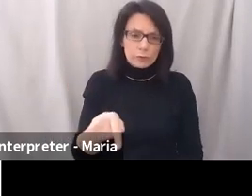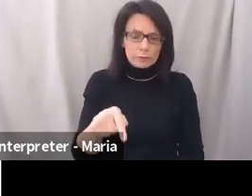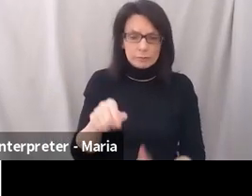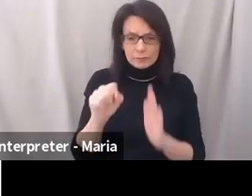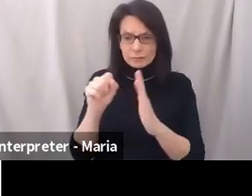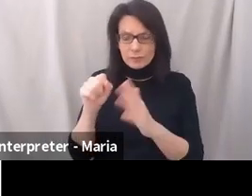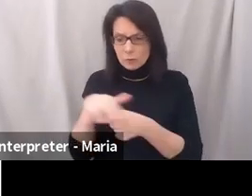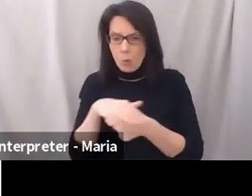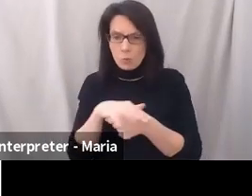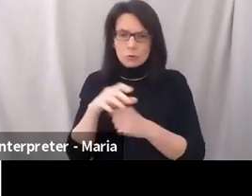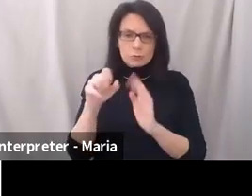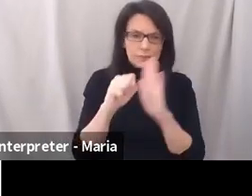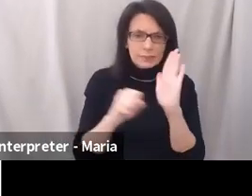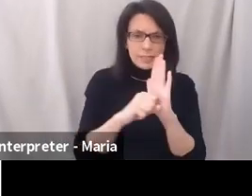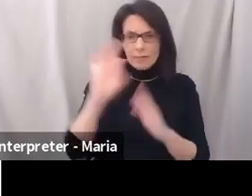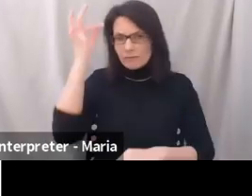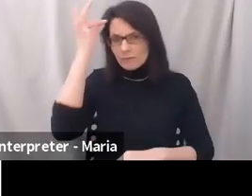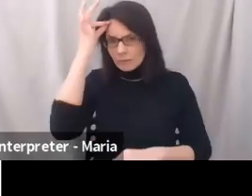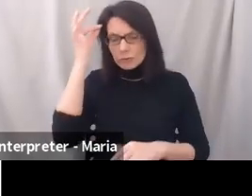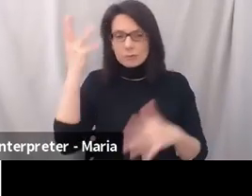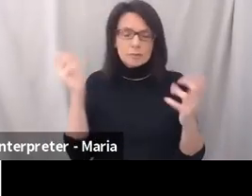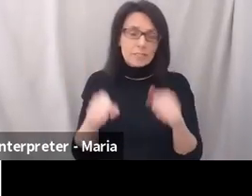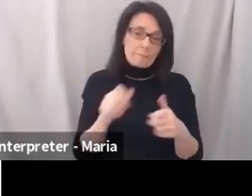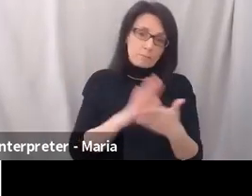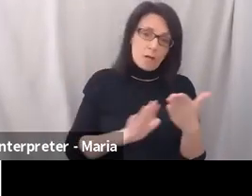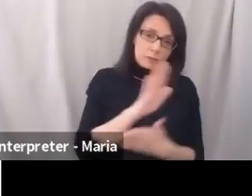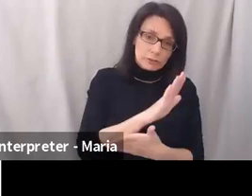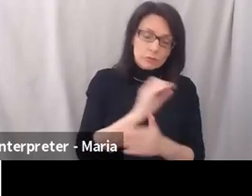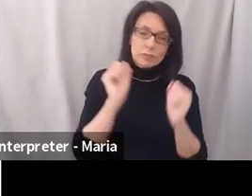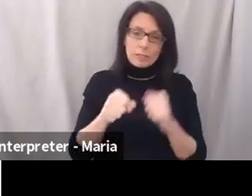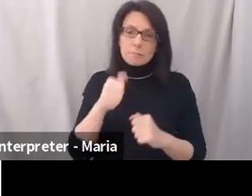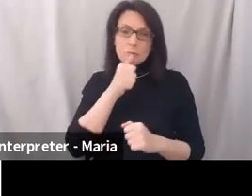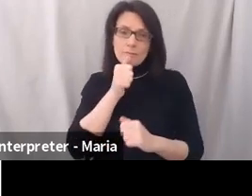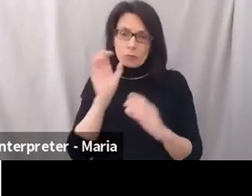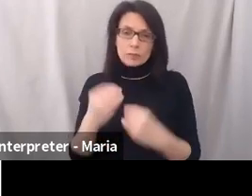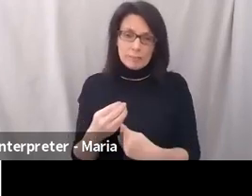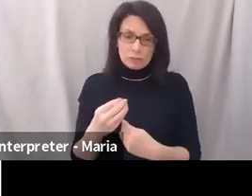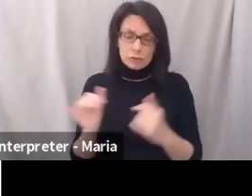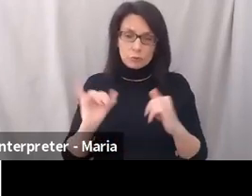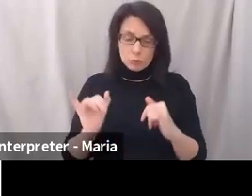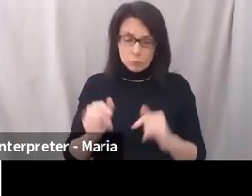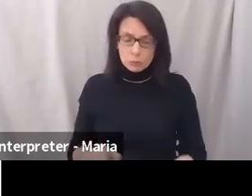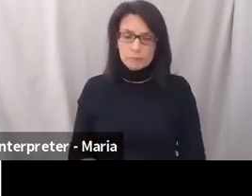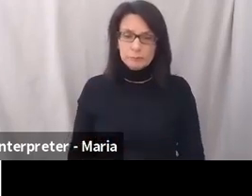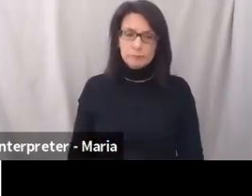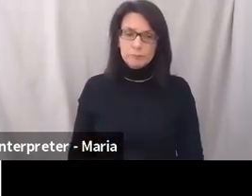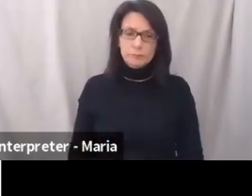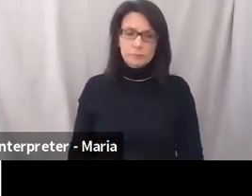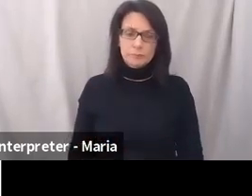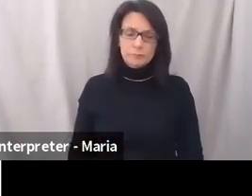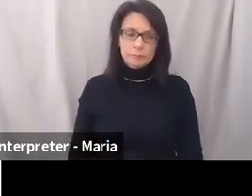state. It can come from the college. It can come from private organizations. And I want to say the